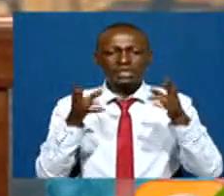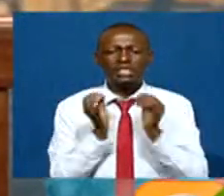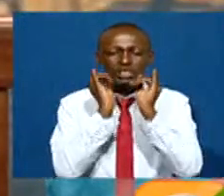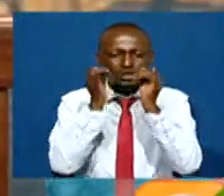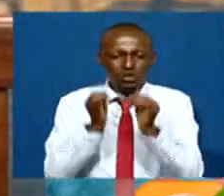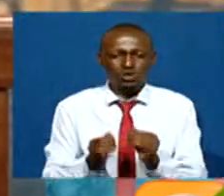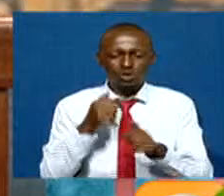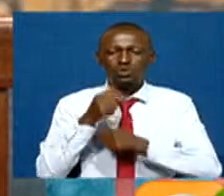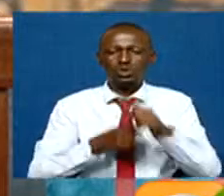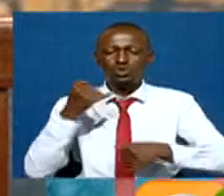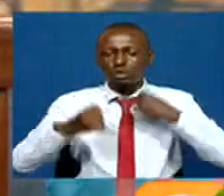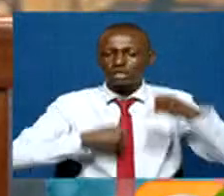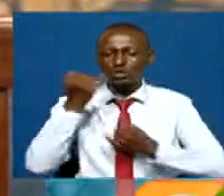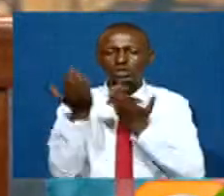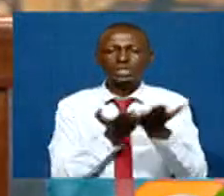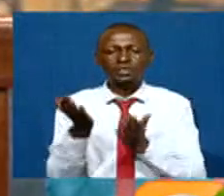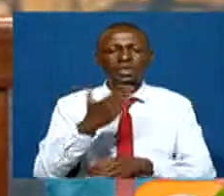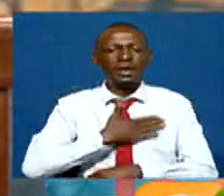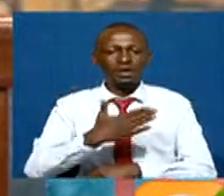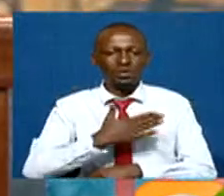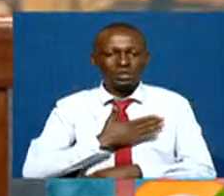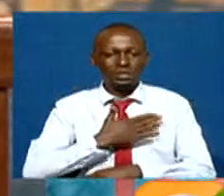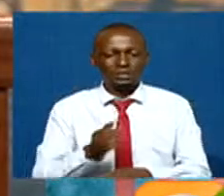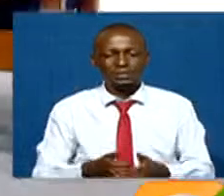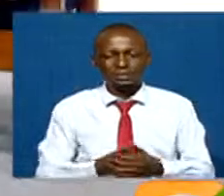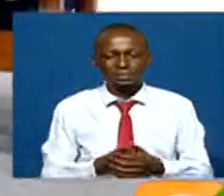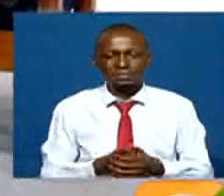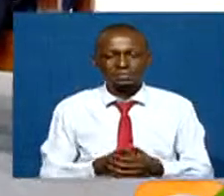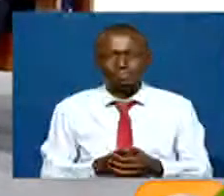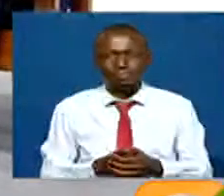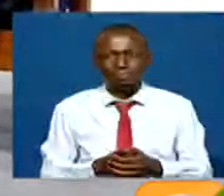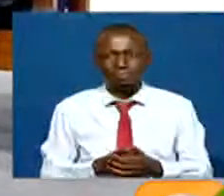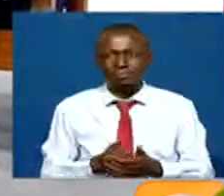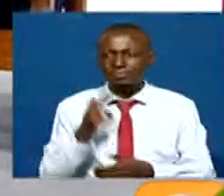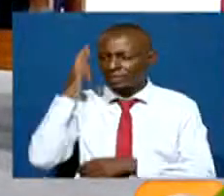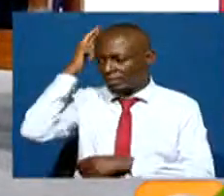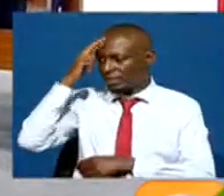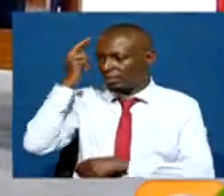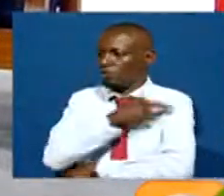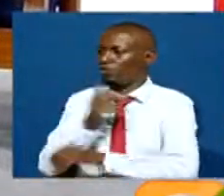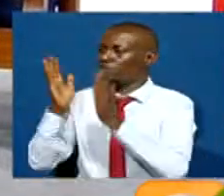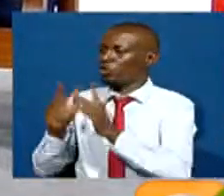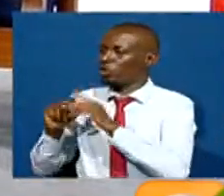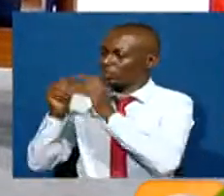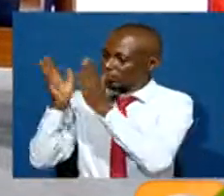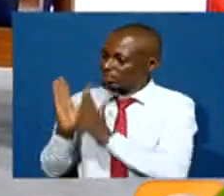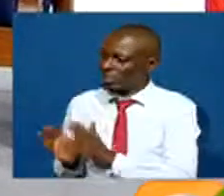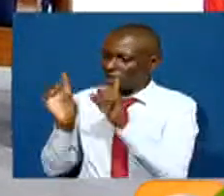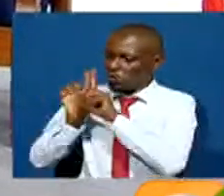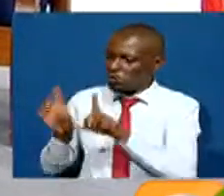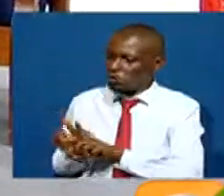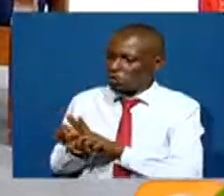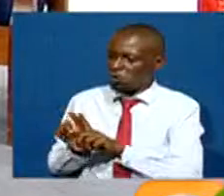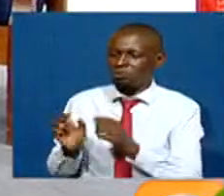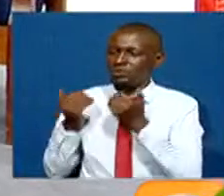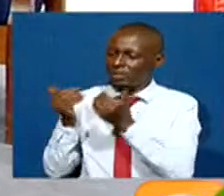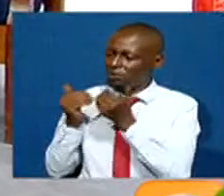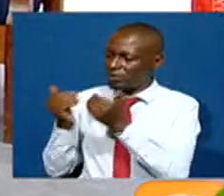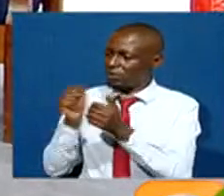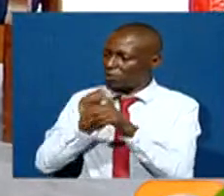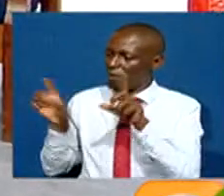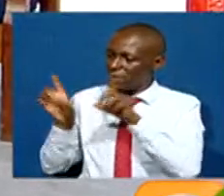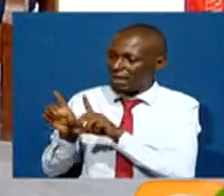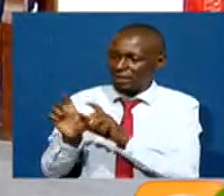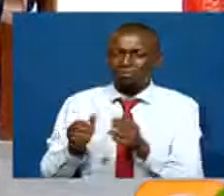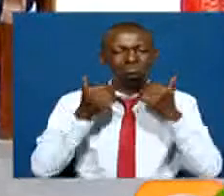enjoy our services. We are there for you. Thank you. There's a reason you're a doctor and an engineer. Asante ndugu. Nashukuru